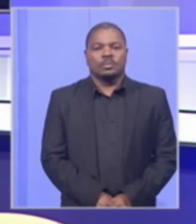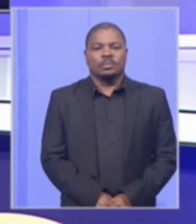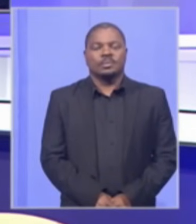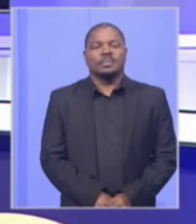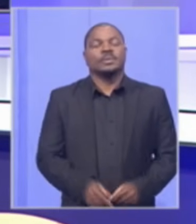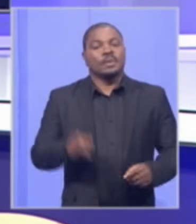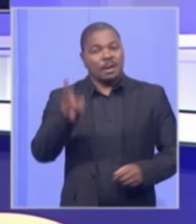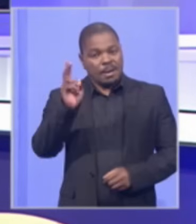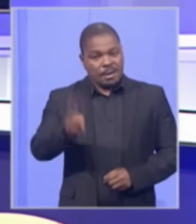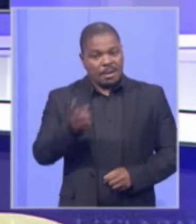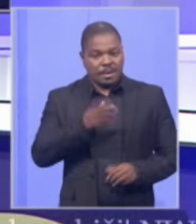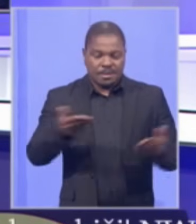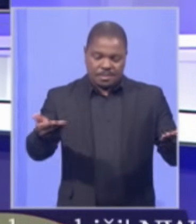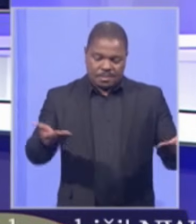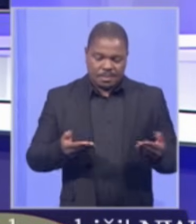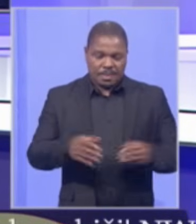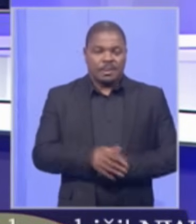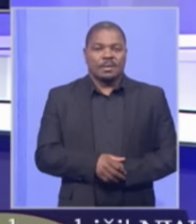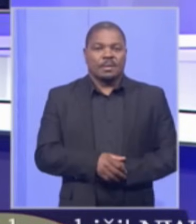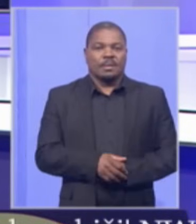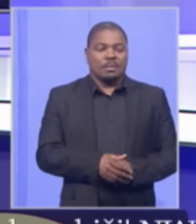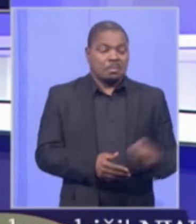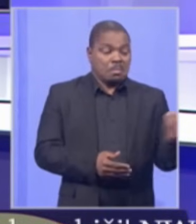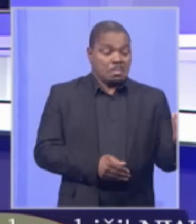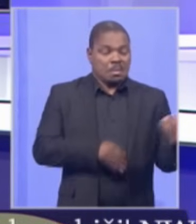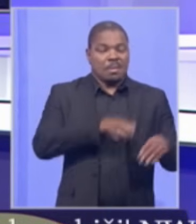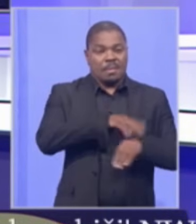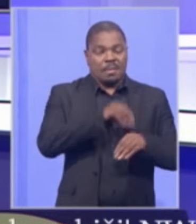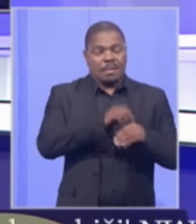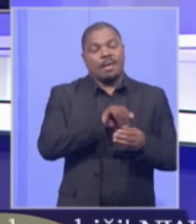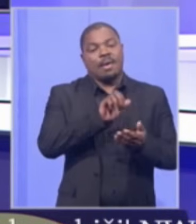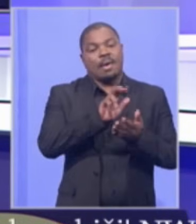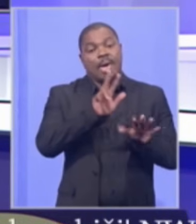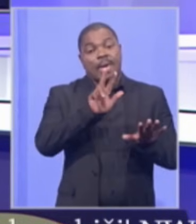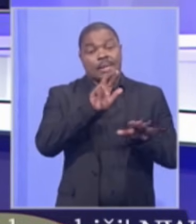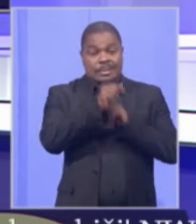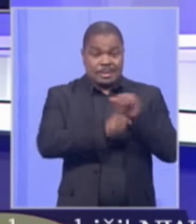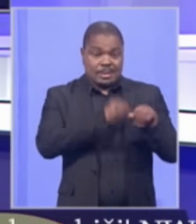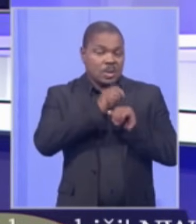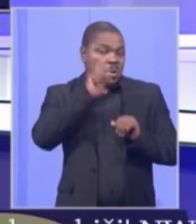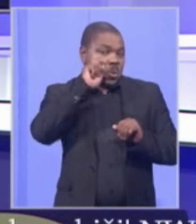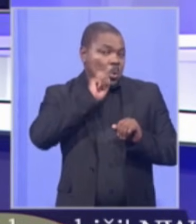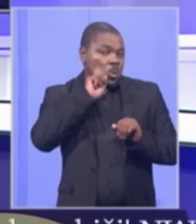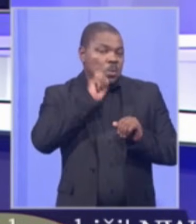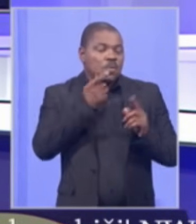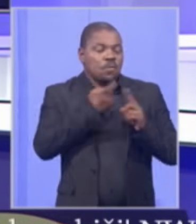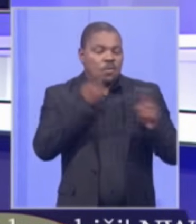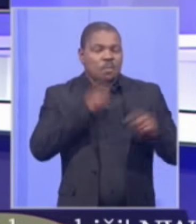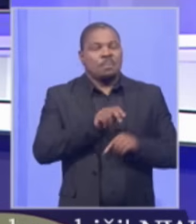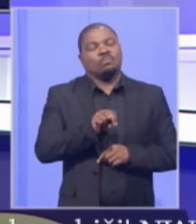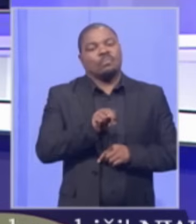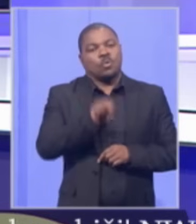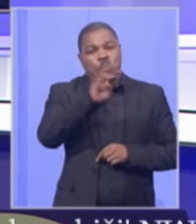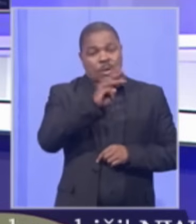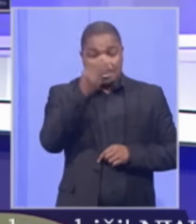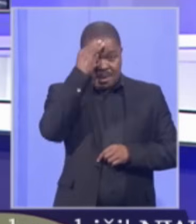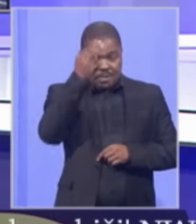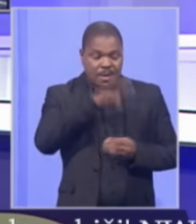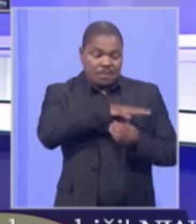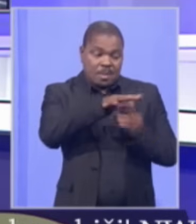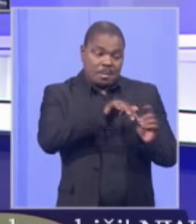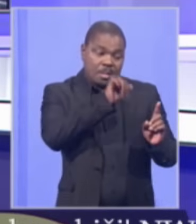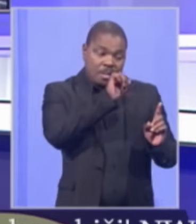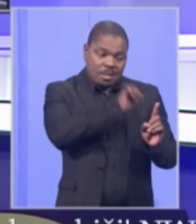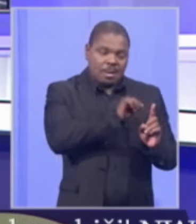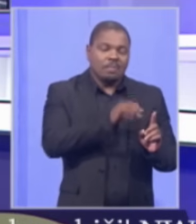Re sa buša re le amogela ba lapa la bongwana wa mengwaga e seswai go tšwa ka Mahikeng provinceng ya North West yo go latofatšwago a